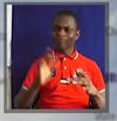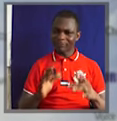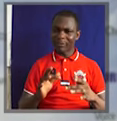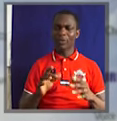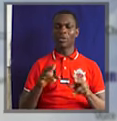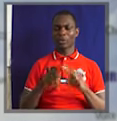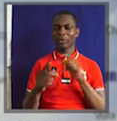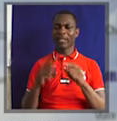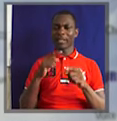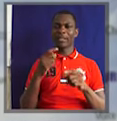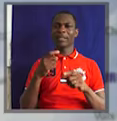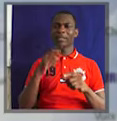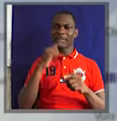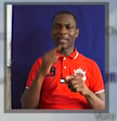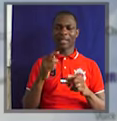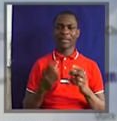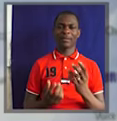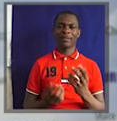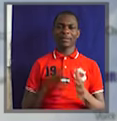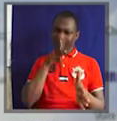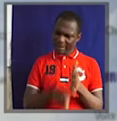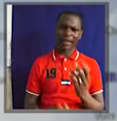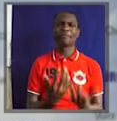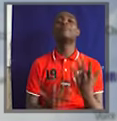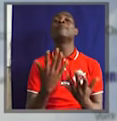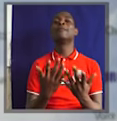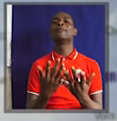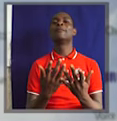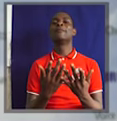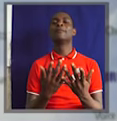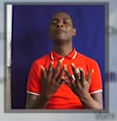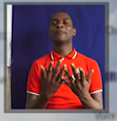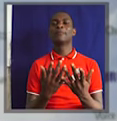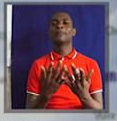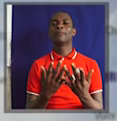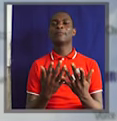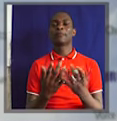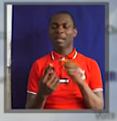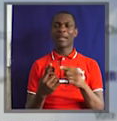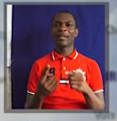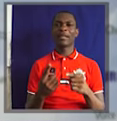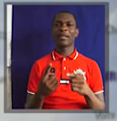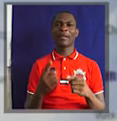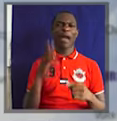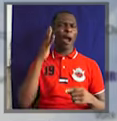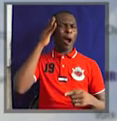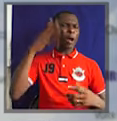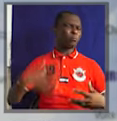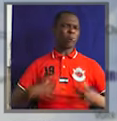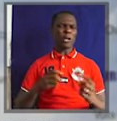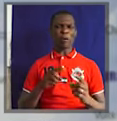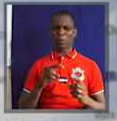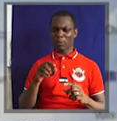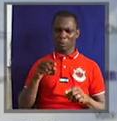no awiakete na wei ene ye do oba ya begina enipadom no enfinfin ene juda edia bufuo